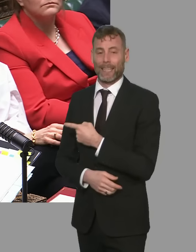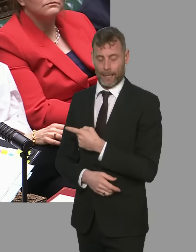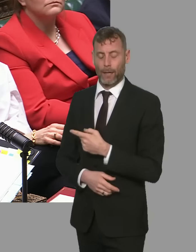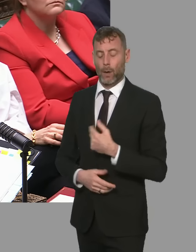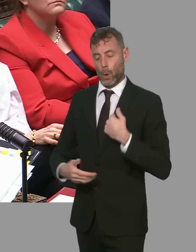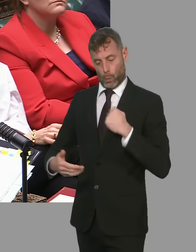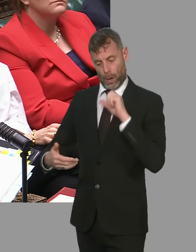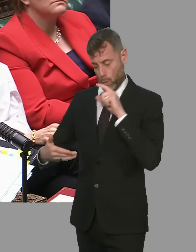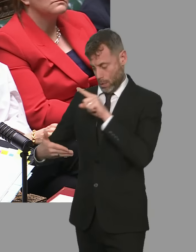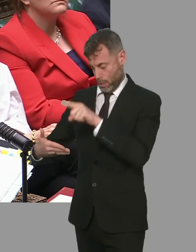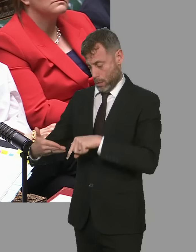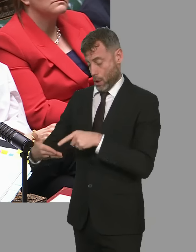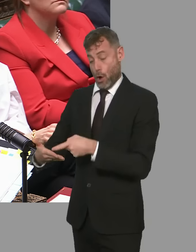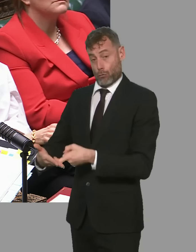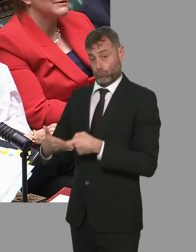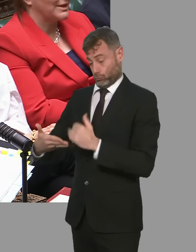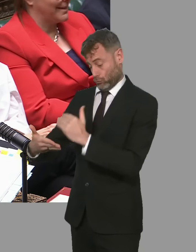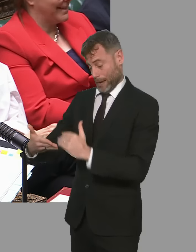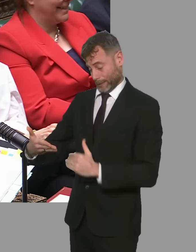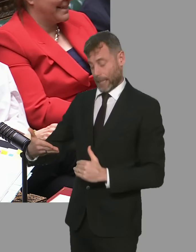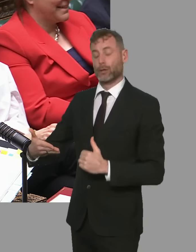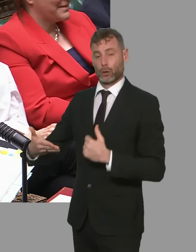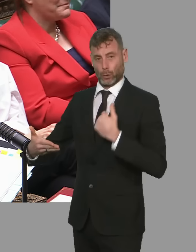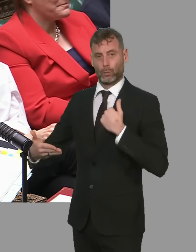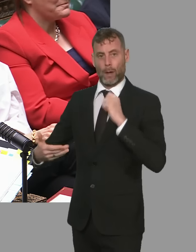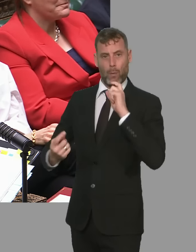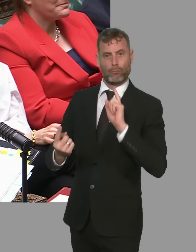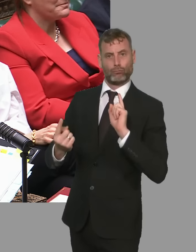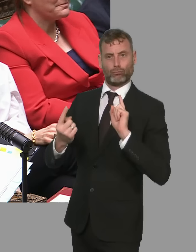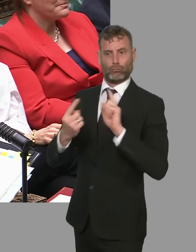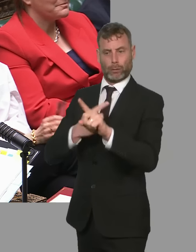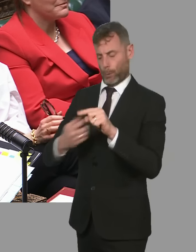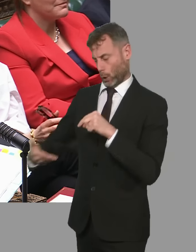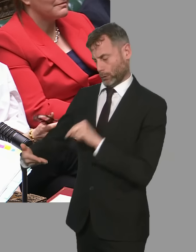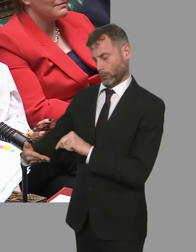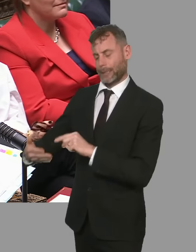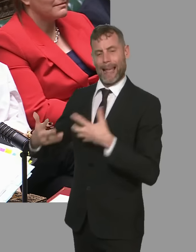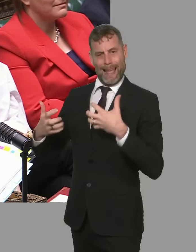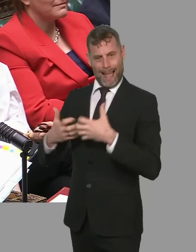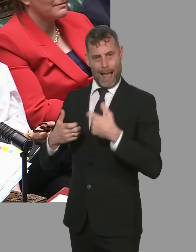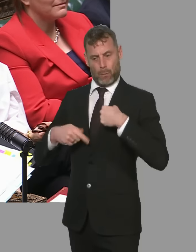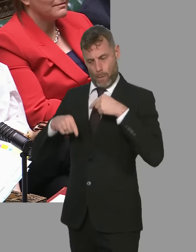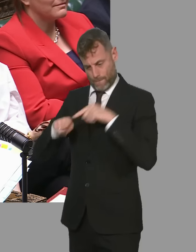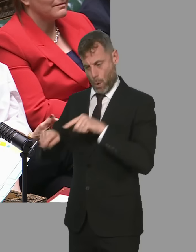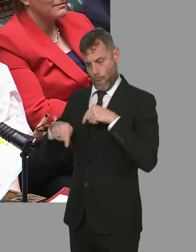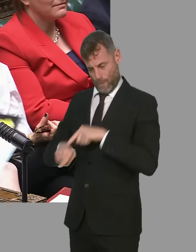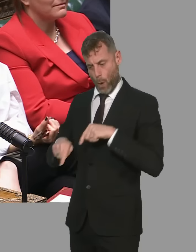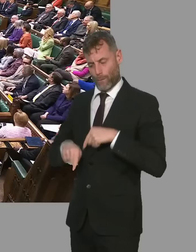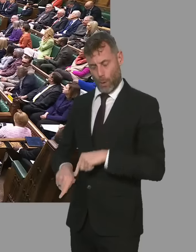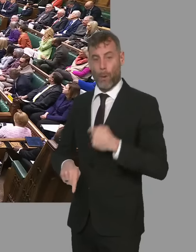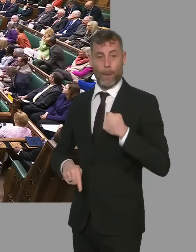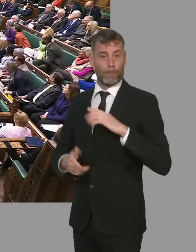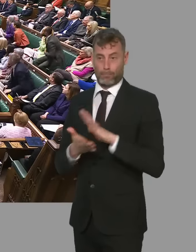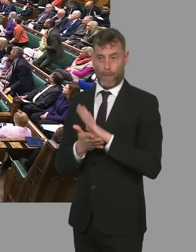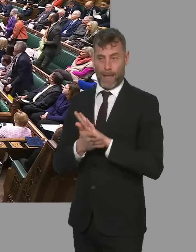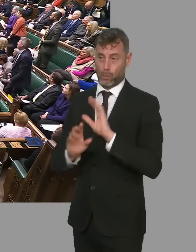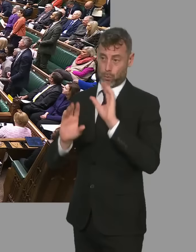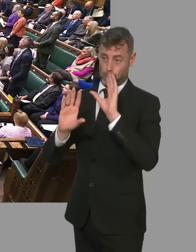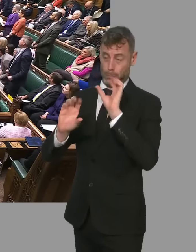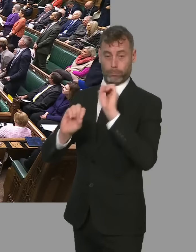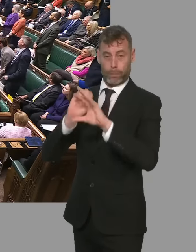And I'm happy for ministers to update her on the actions we've taken and to discuss the particular case that she's raised with me. Dr.